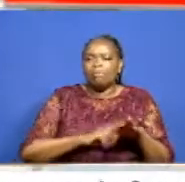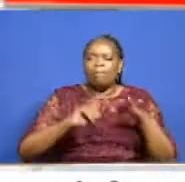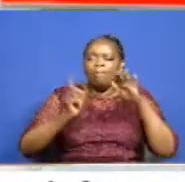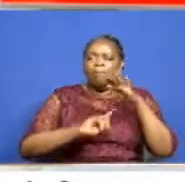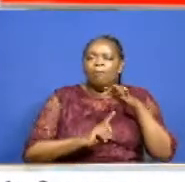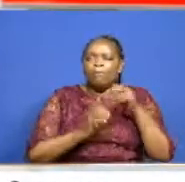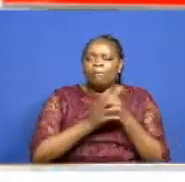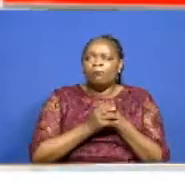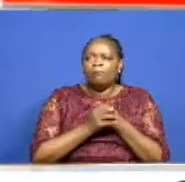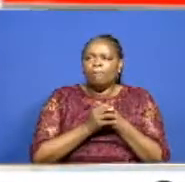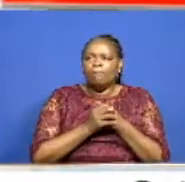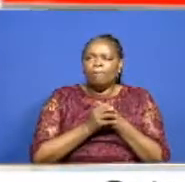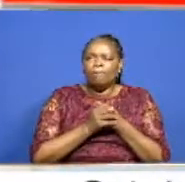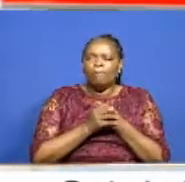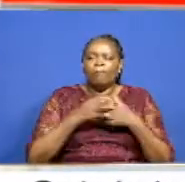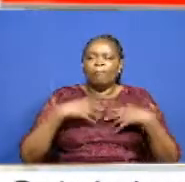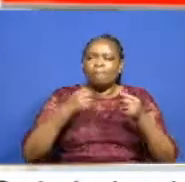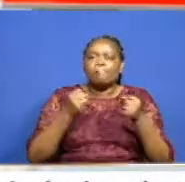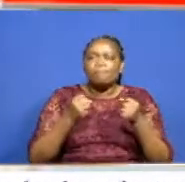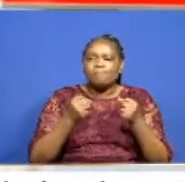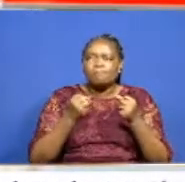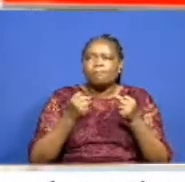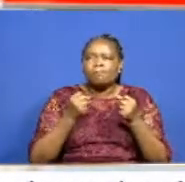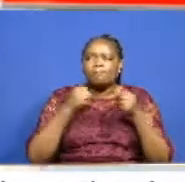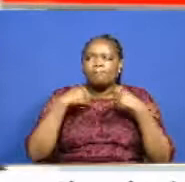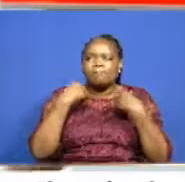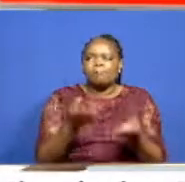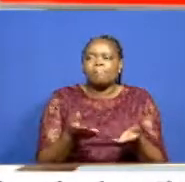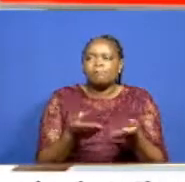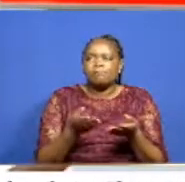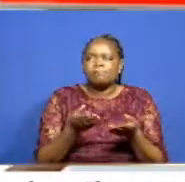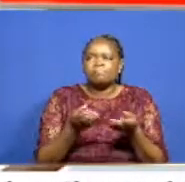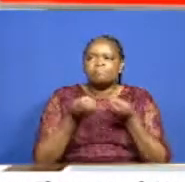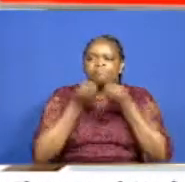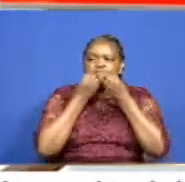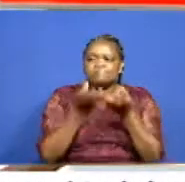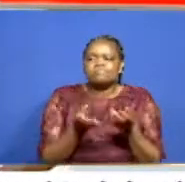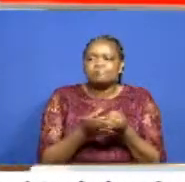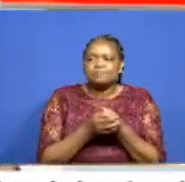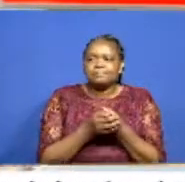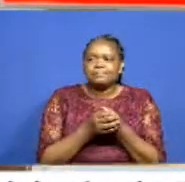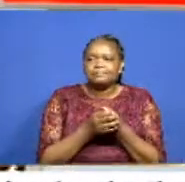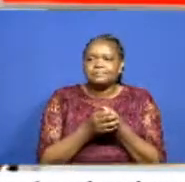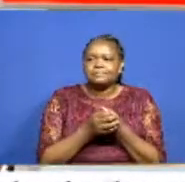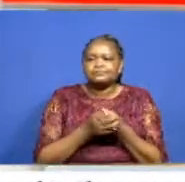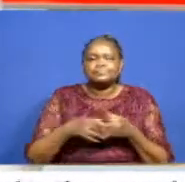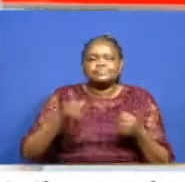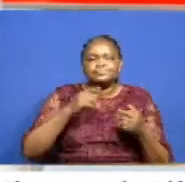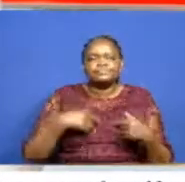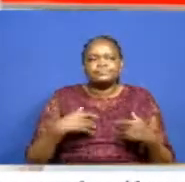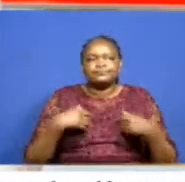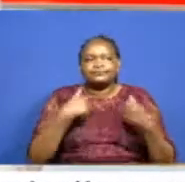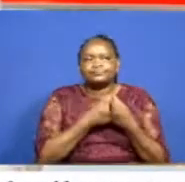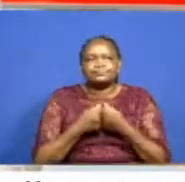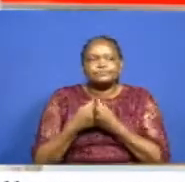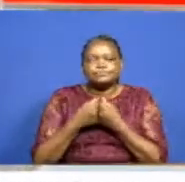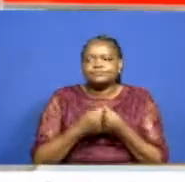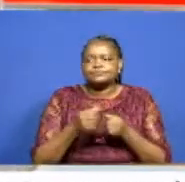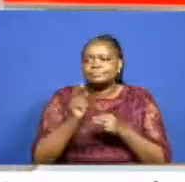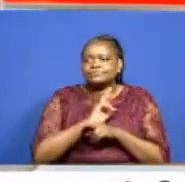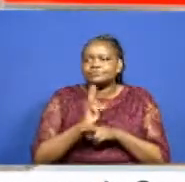for Health was also giving an update on the issue. We have the challenge of